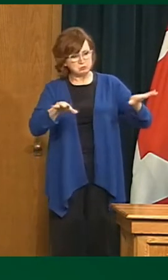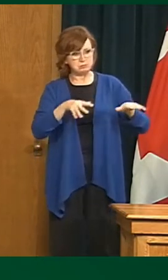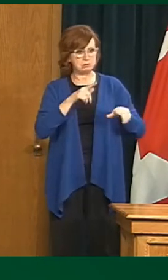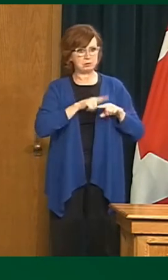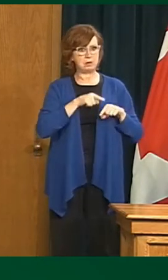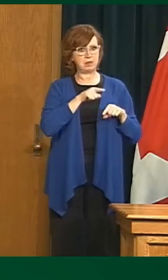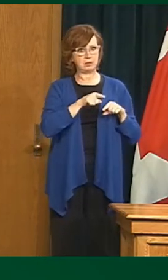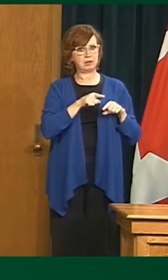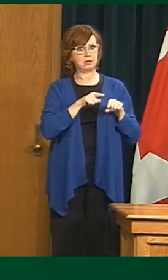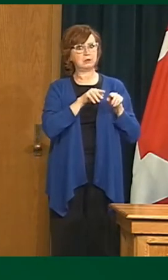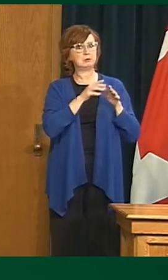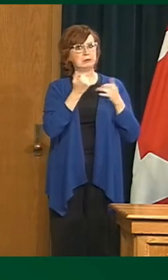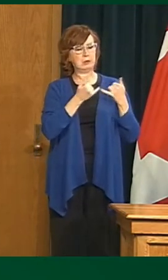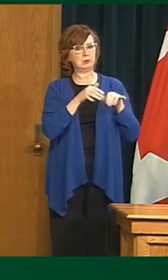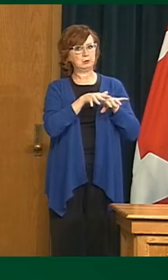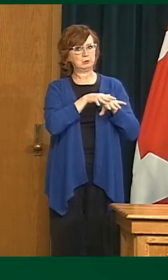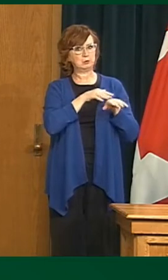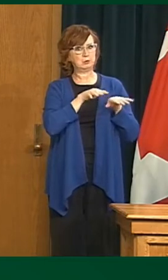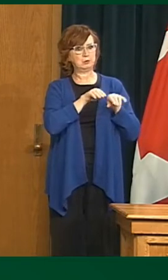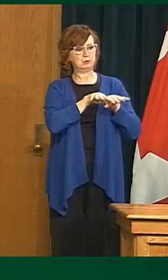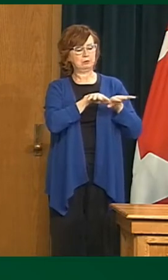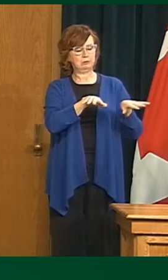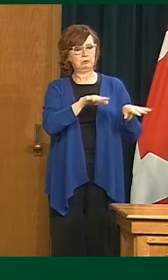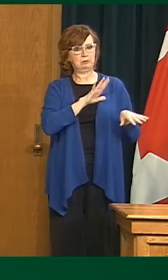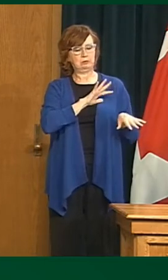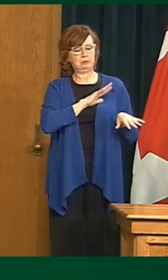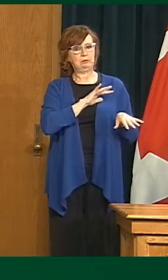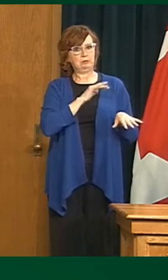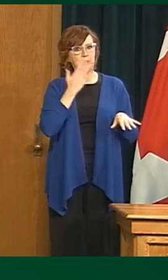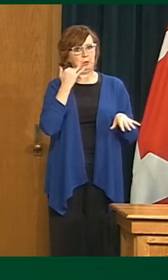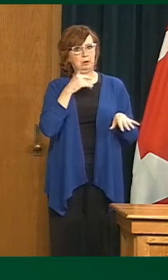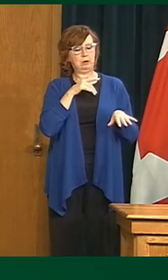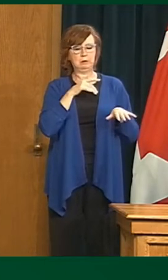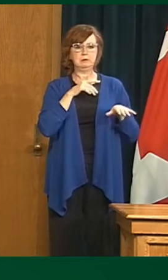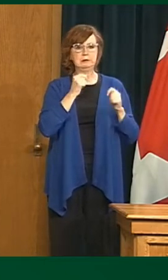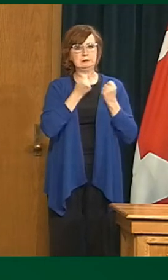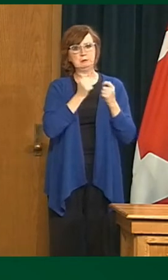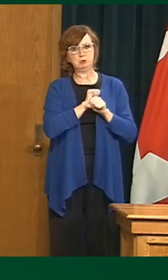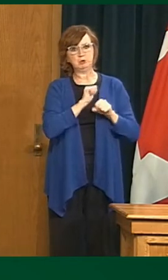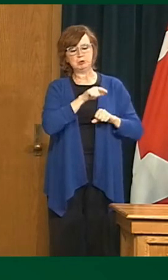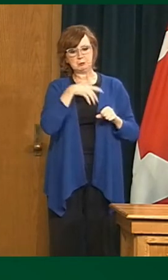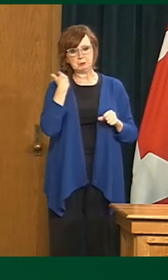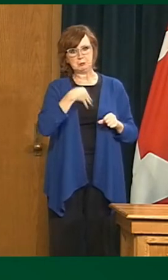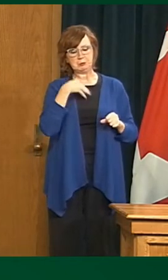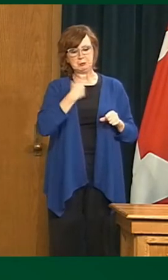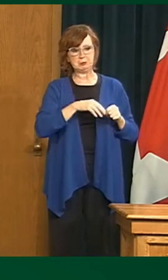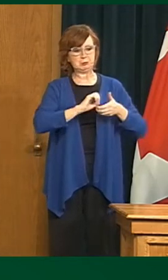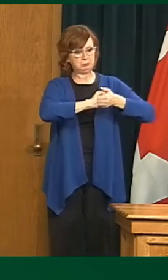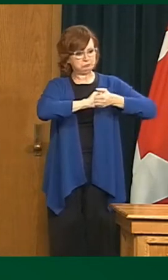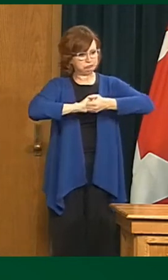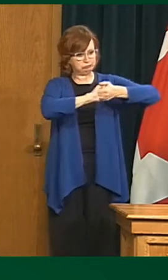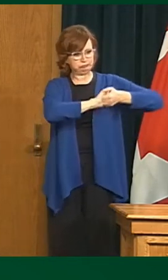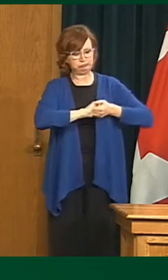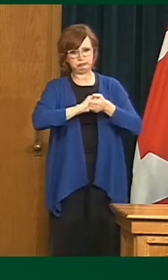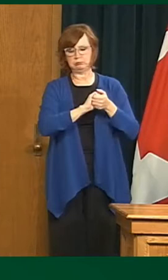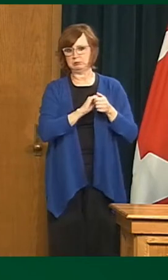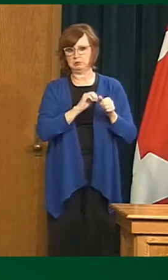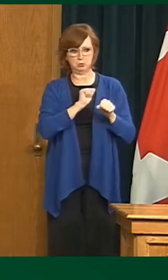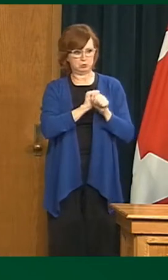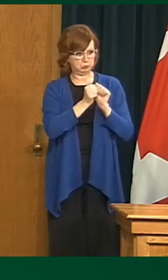by so many people in that area, all working together, all working collectively to address the